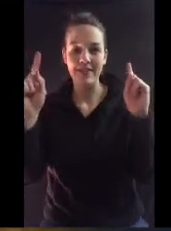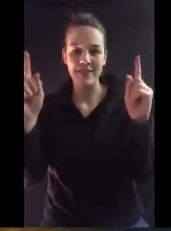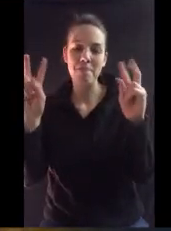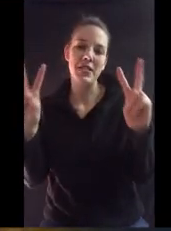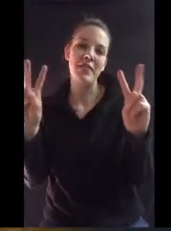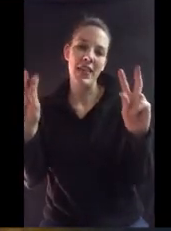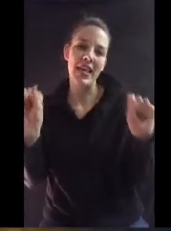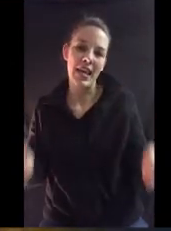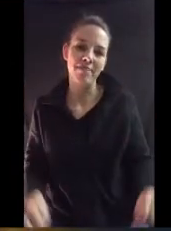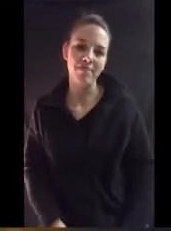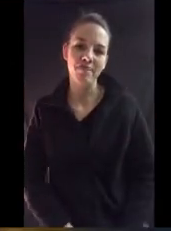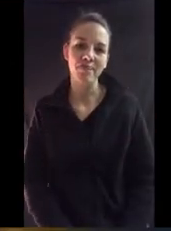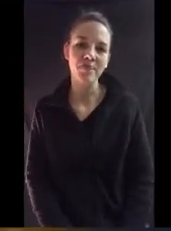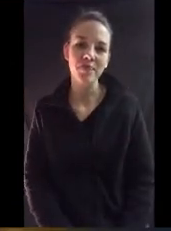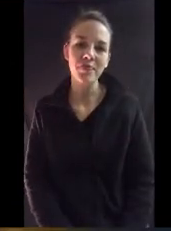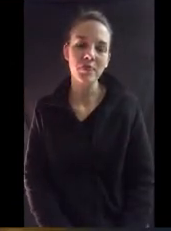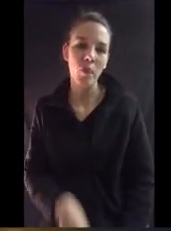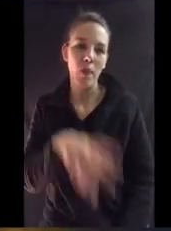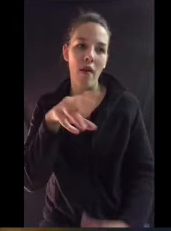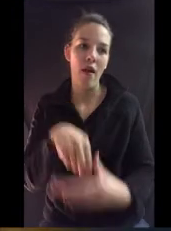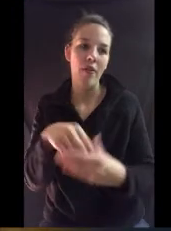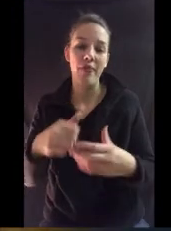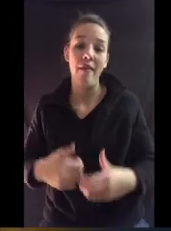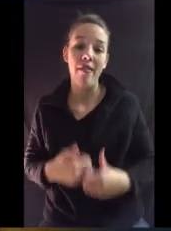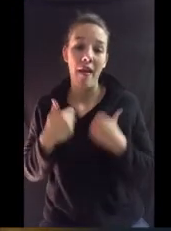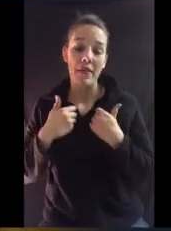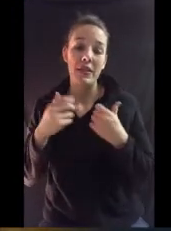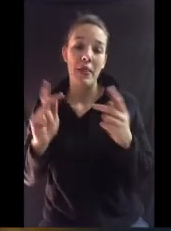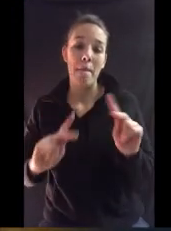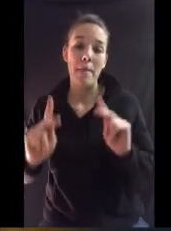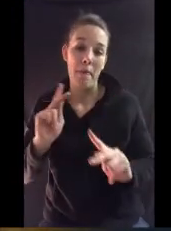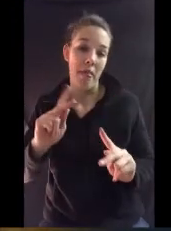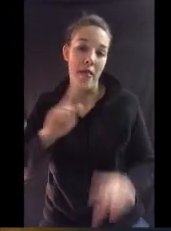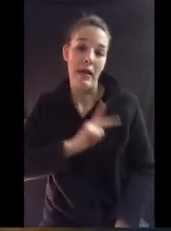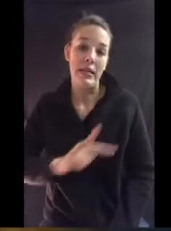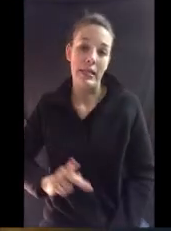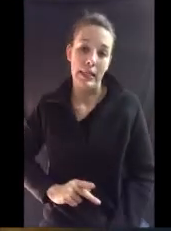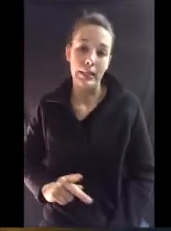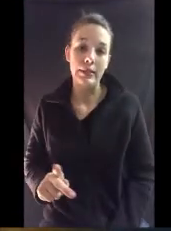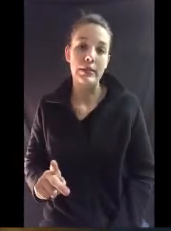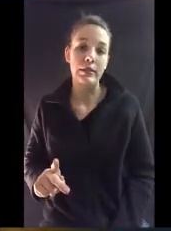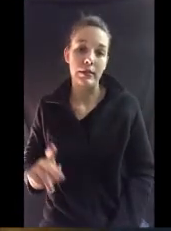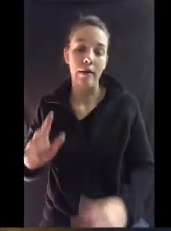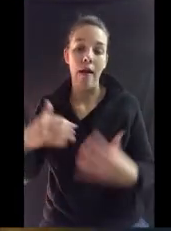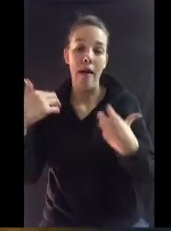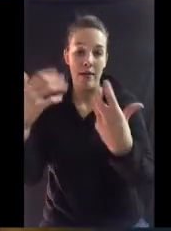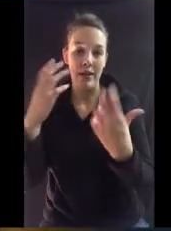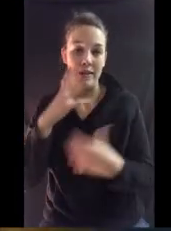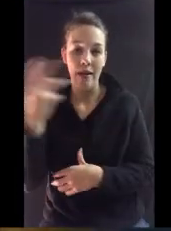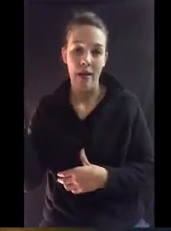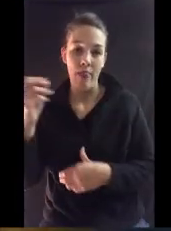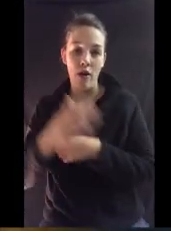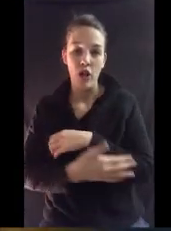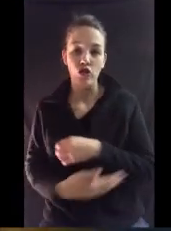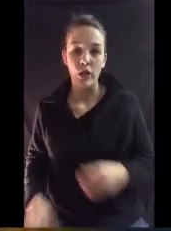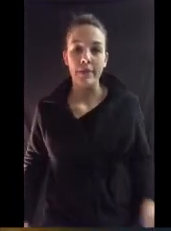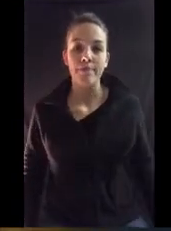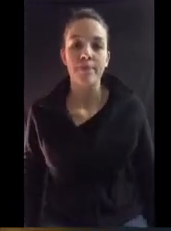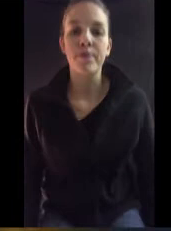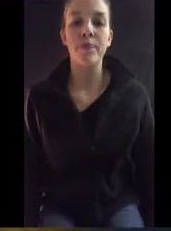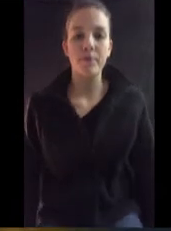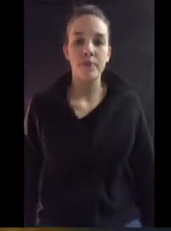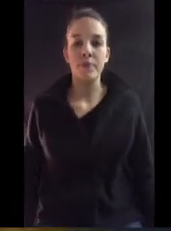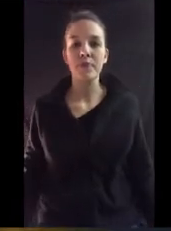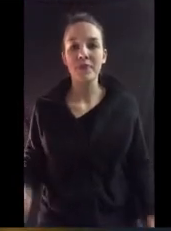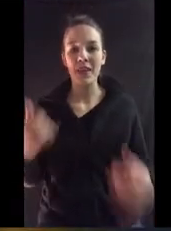be accomplished peacefully within the lives of the people in King's audience and the